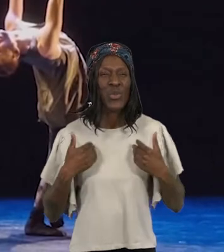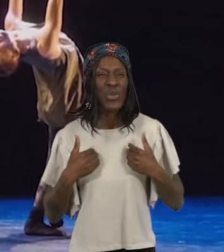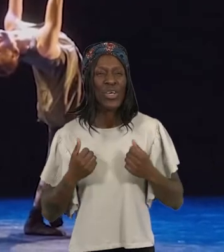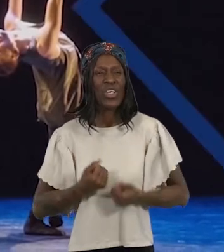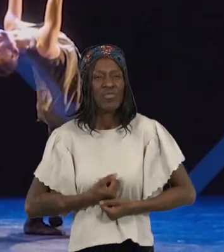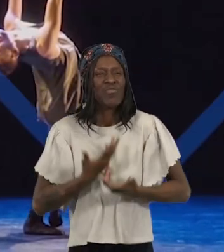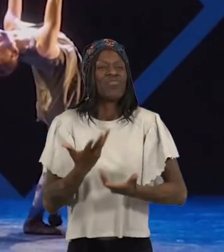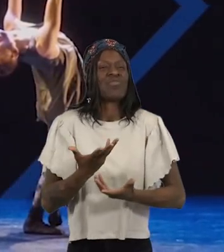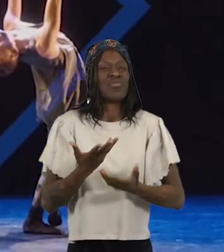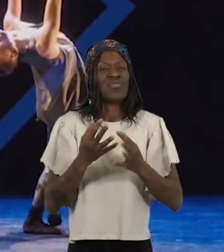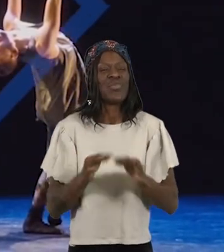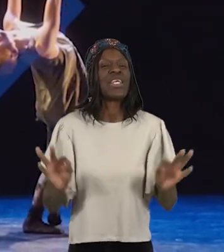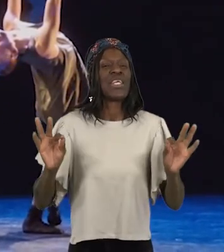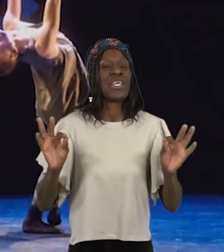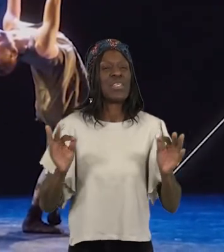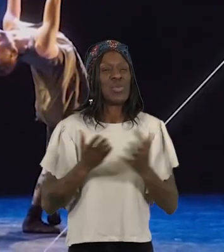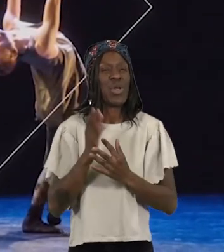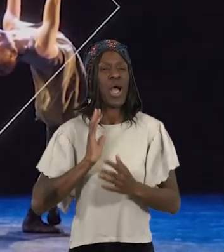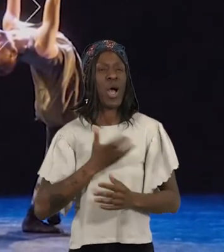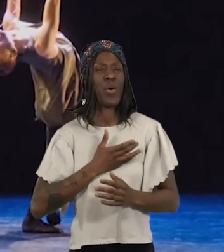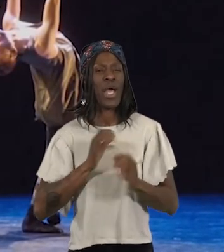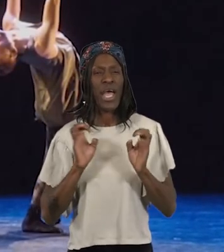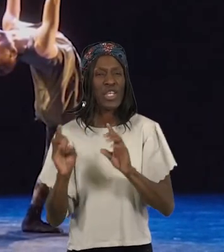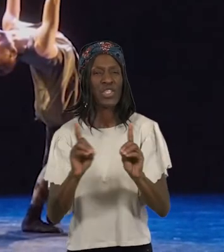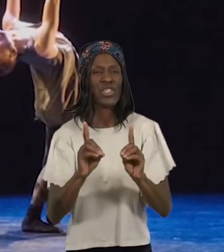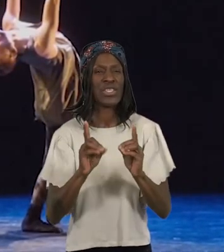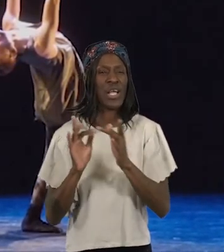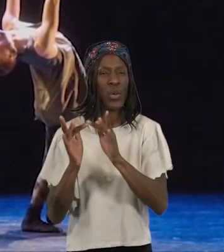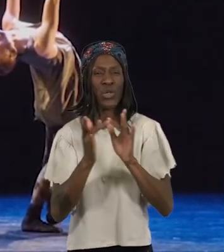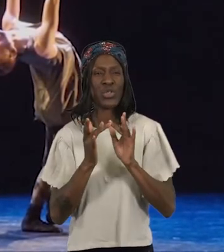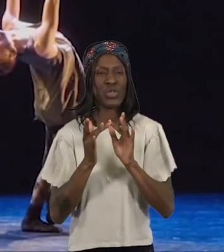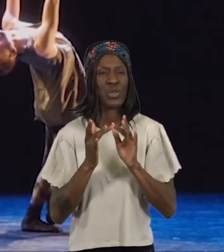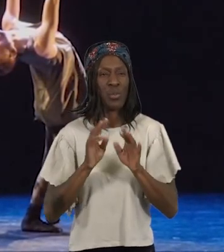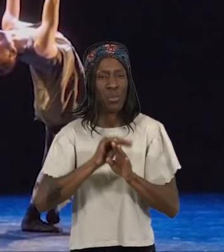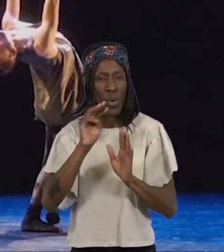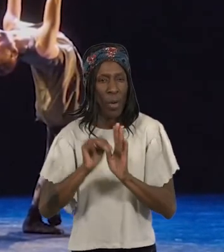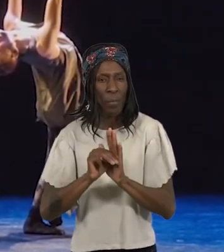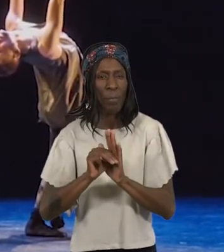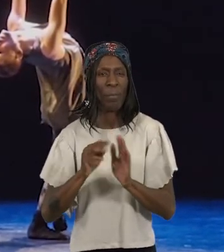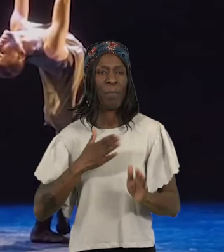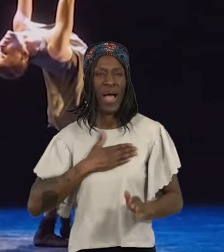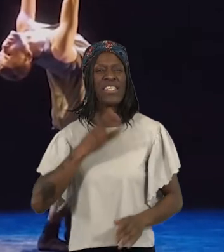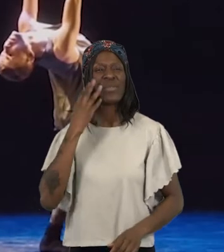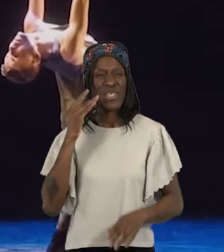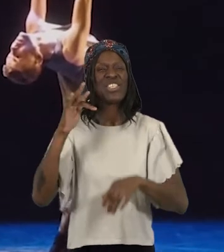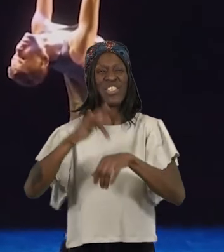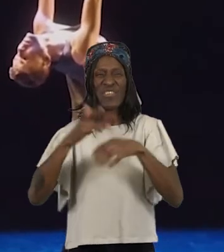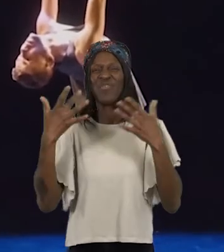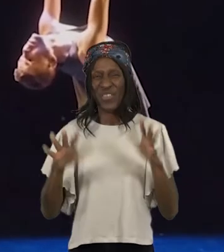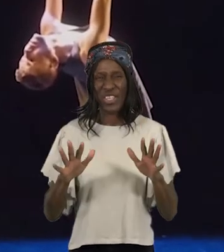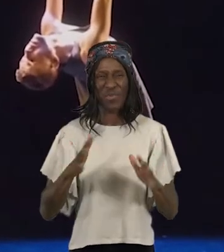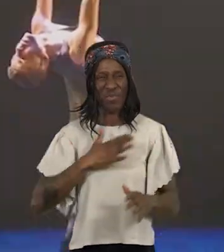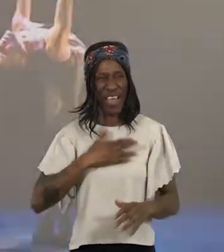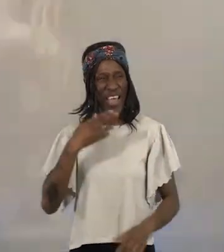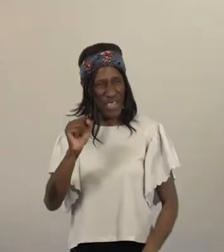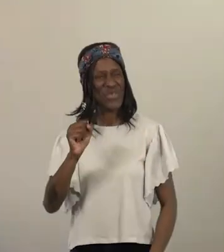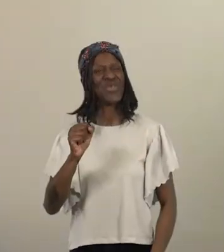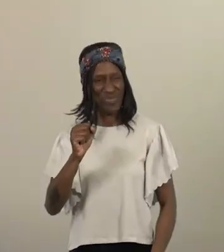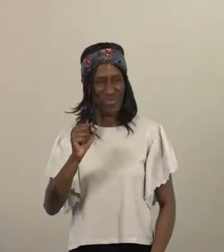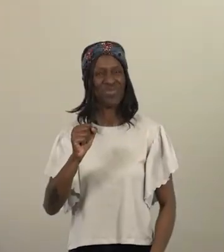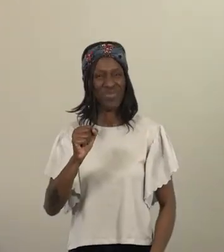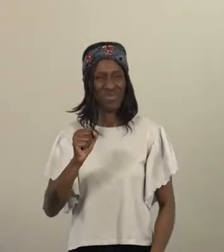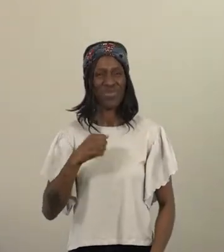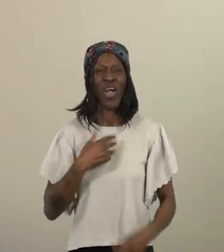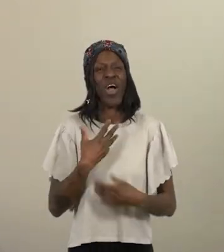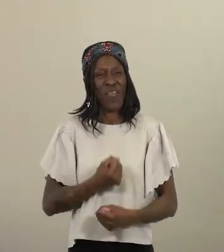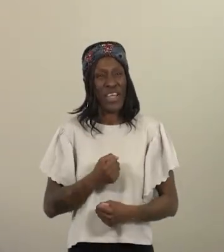youth to express themselves freely is our ultimate objective through our educational outreach programming. Having experienced it myself